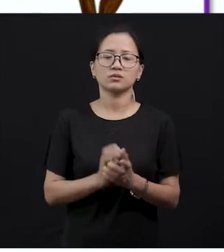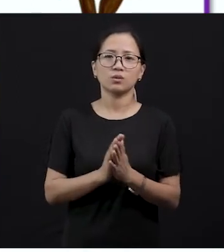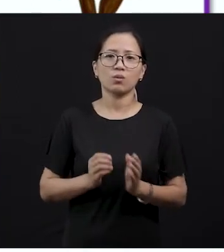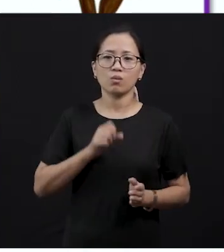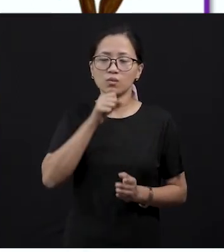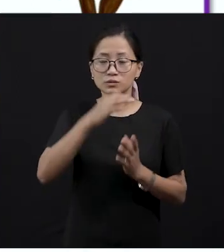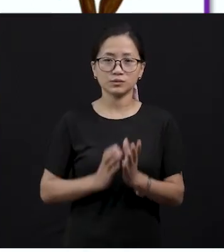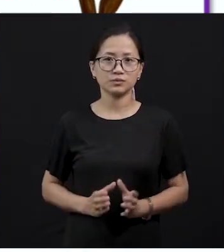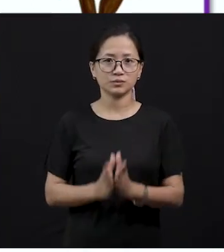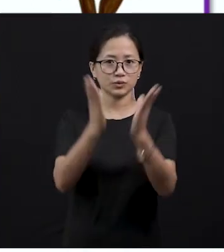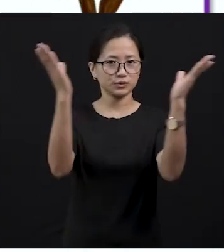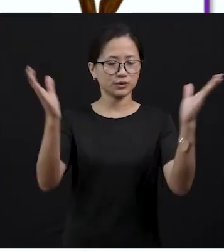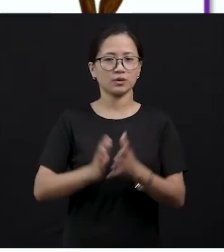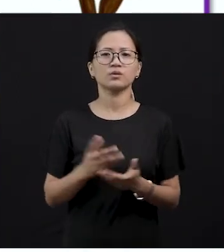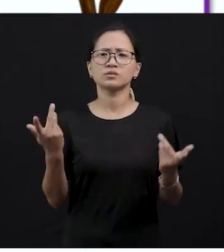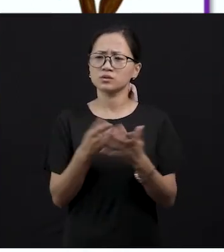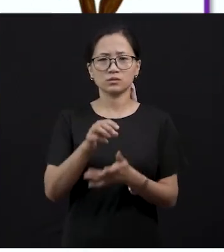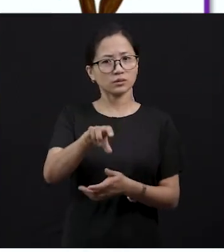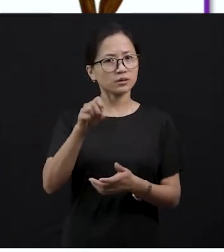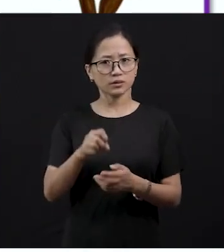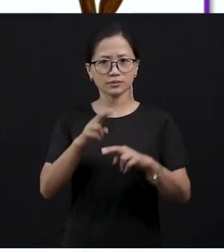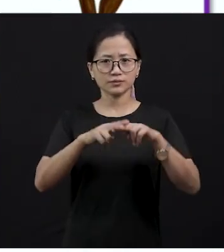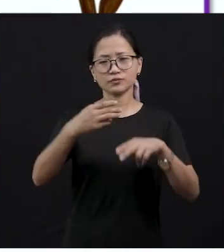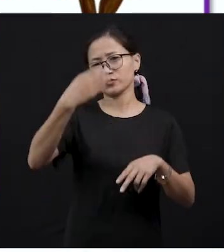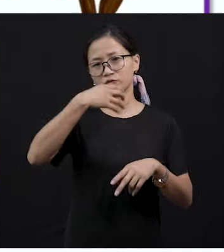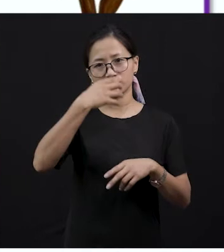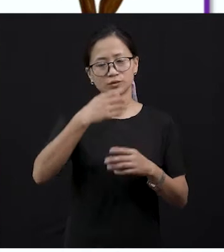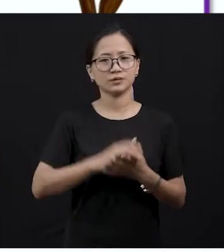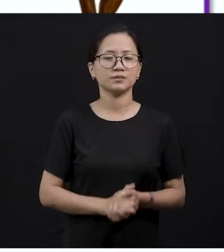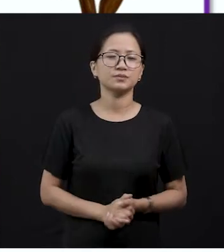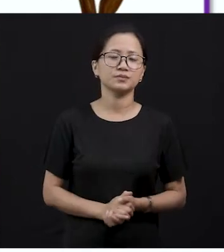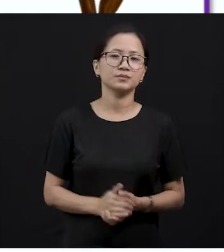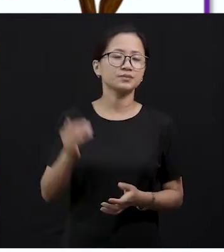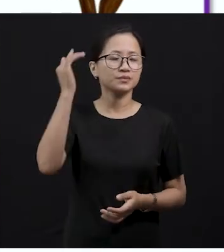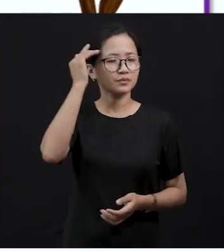tree where you get the fruits. So from here, we know that